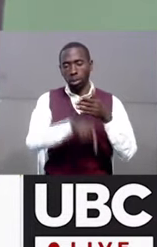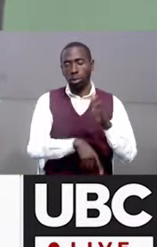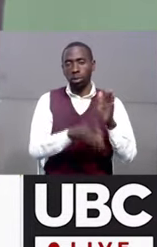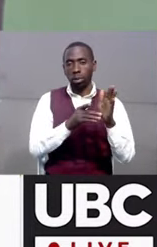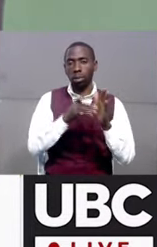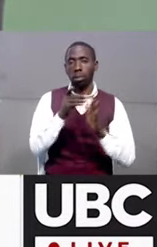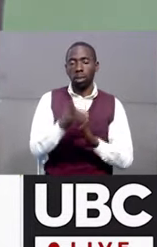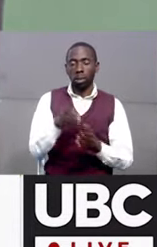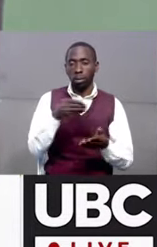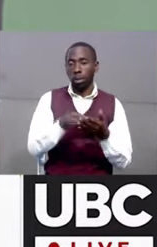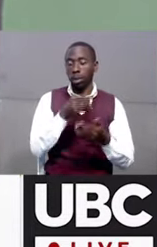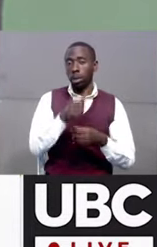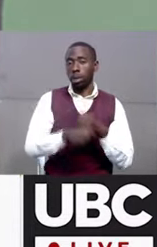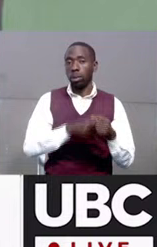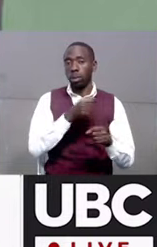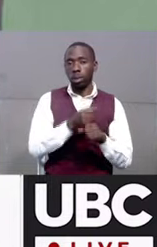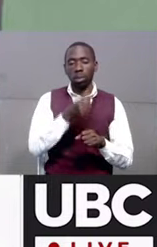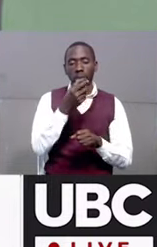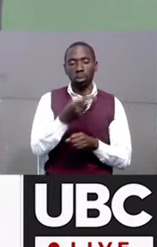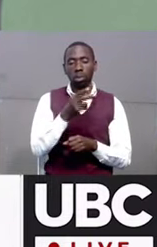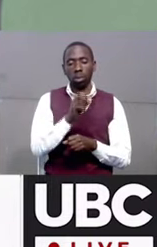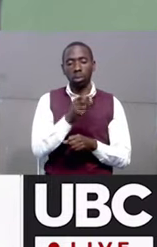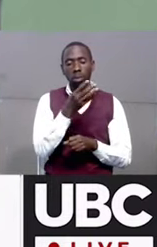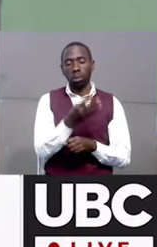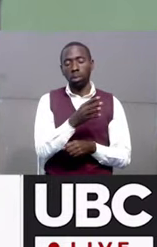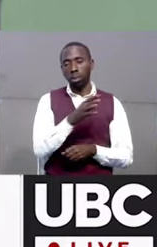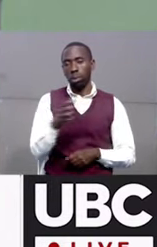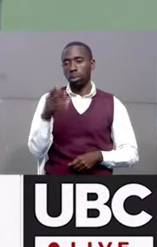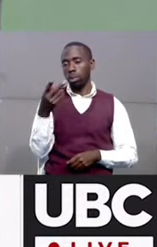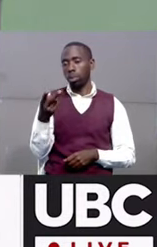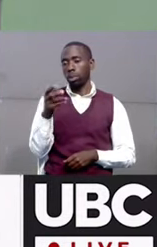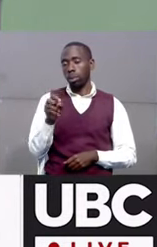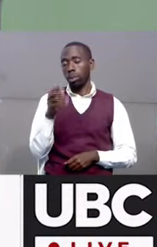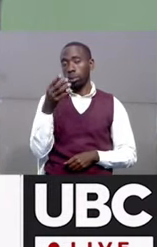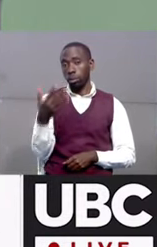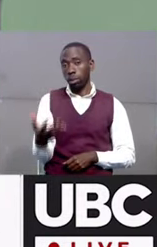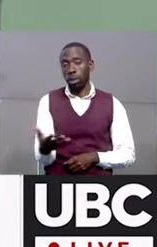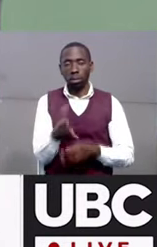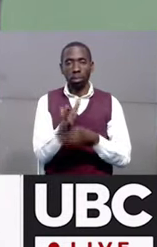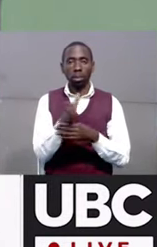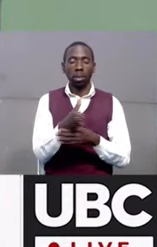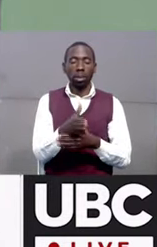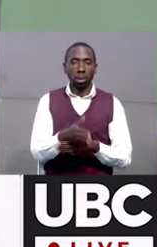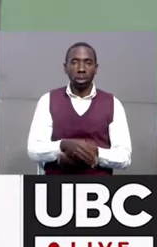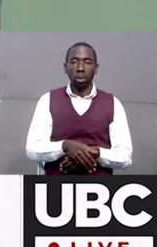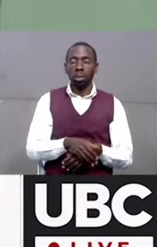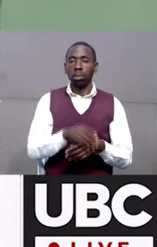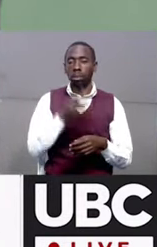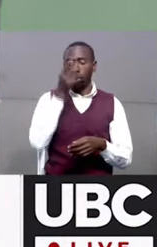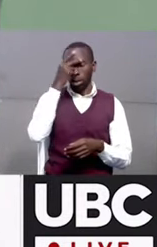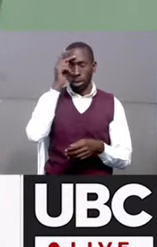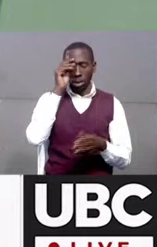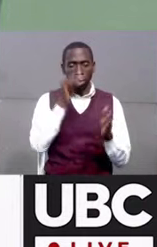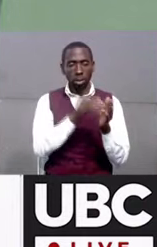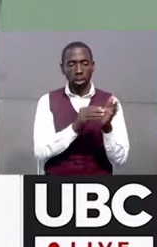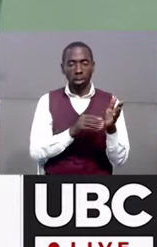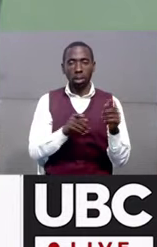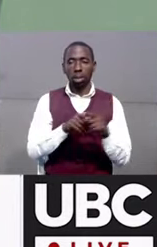year 2024-25 ministerial policy statement and draft budget estimates for votes